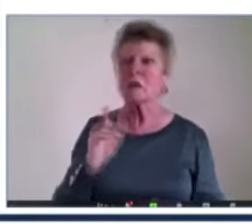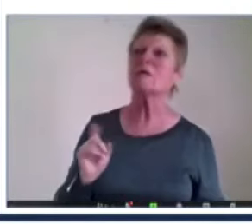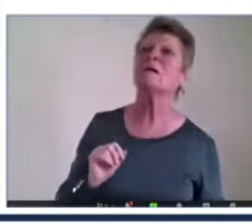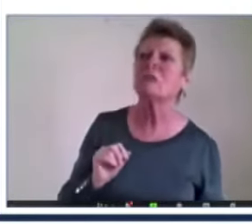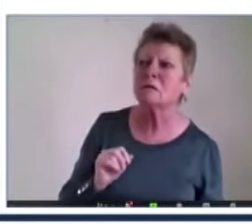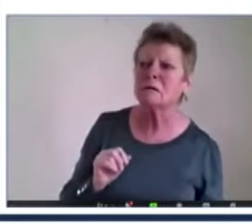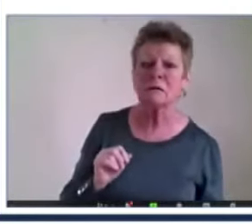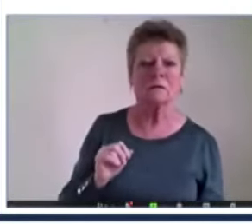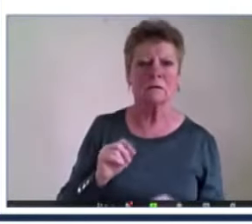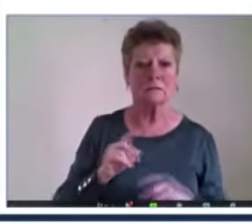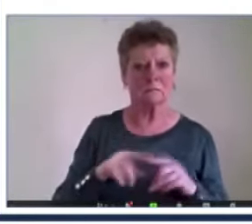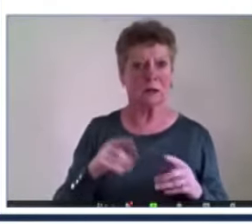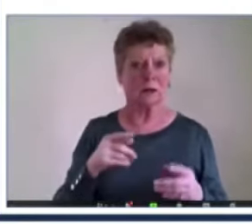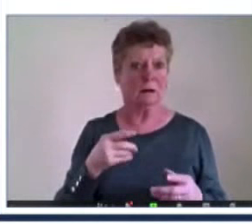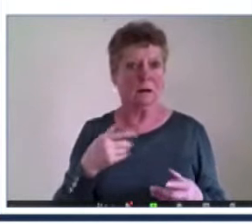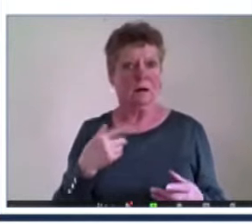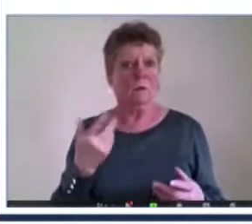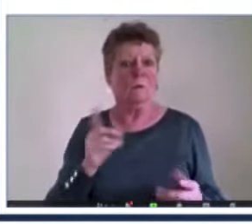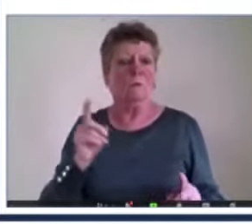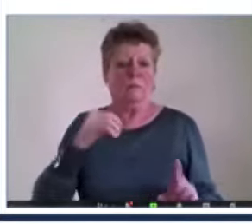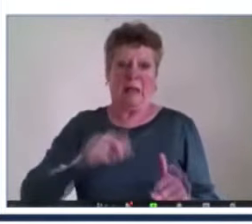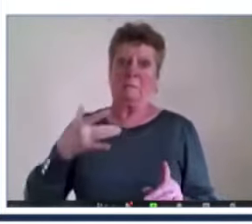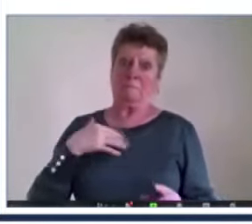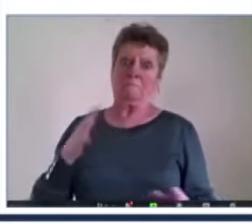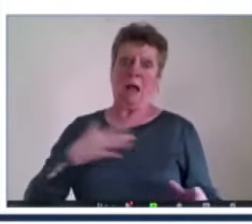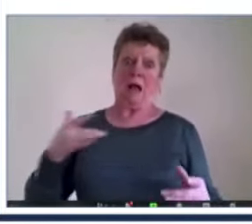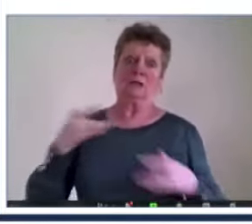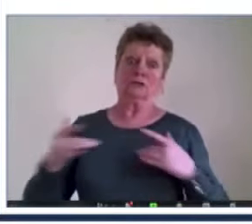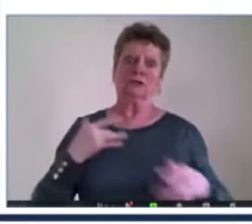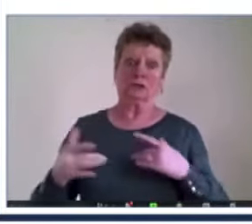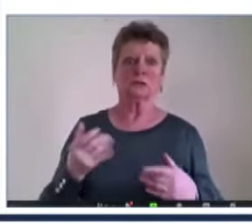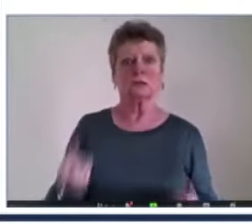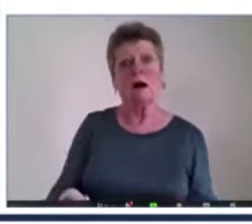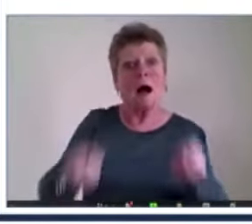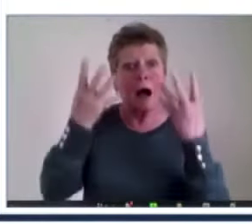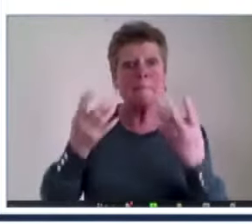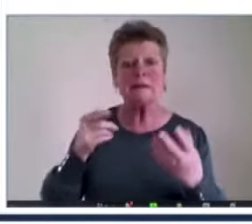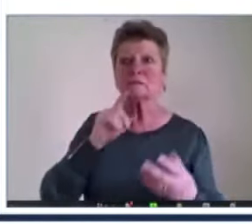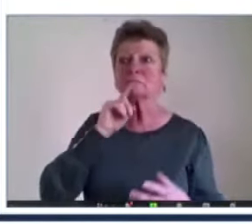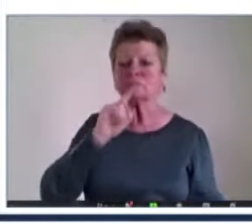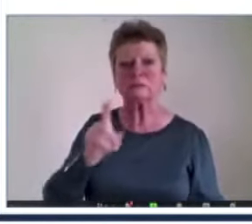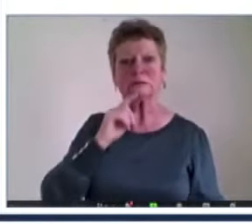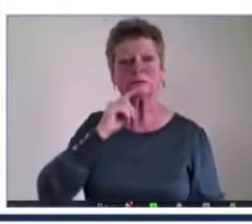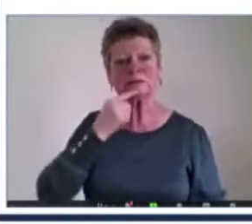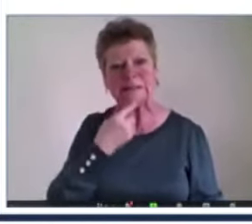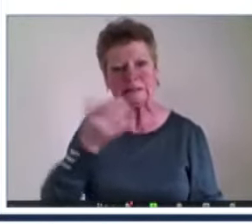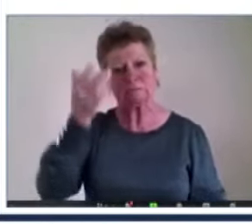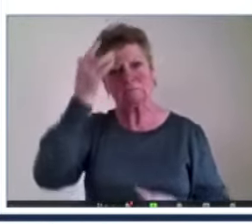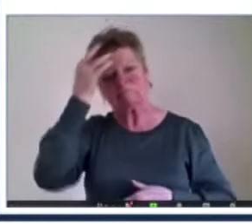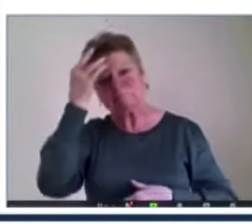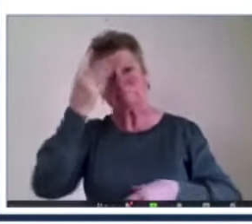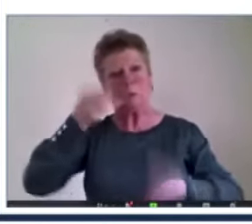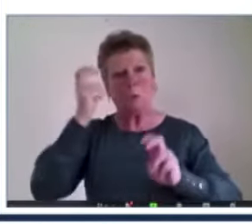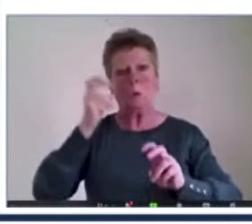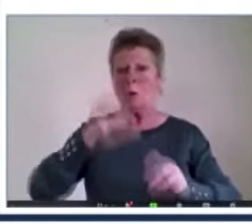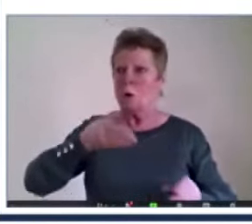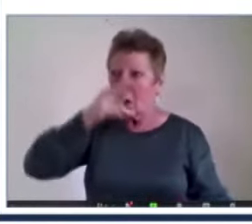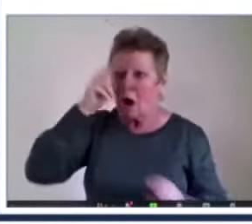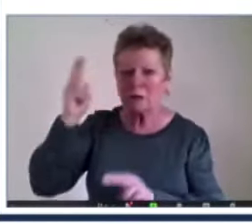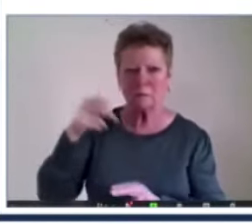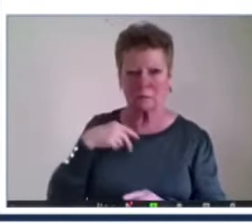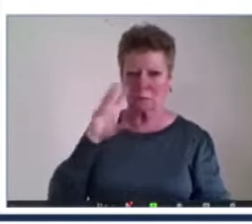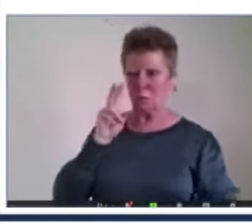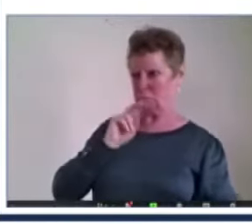What I'm much more concerned about is what are the numbers of severe illness through hospitalizations that we're seeing. So we'll continue to monitor that,